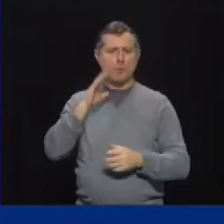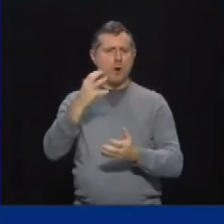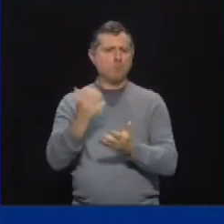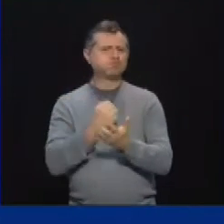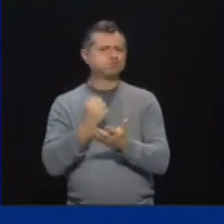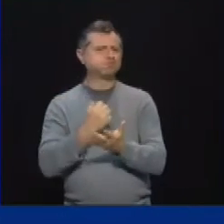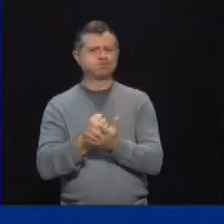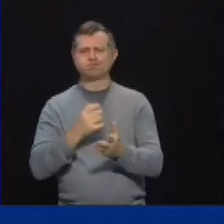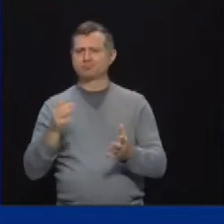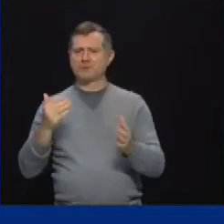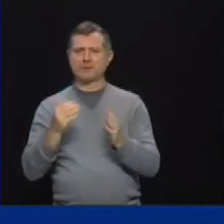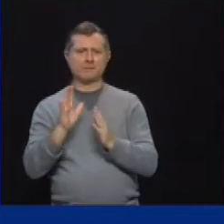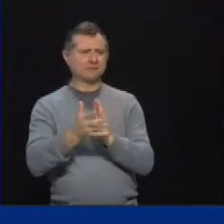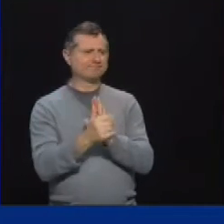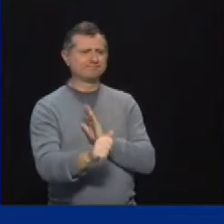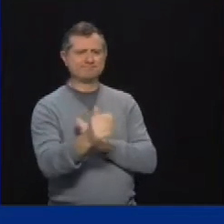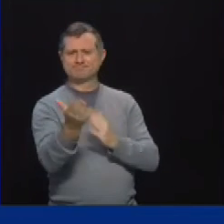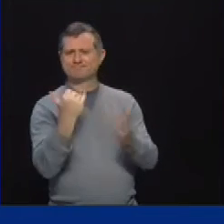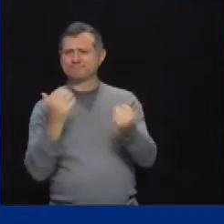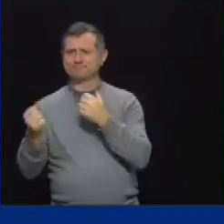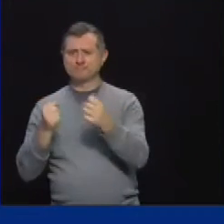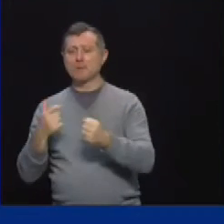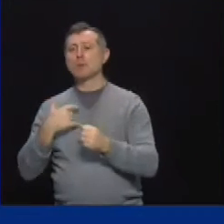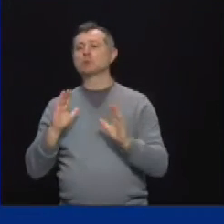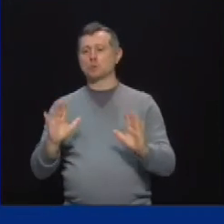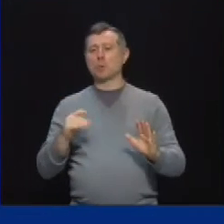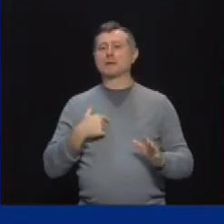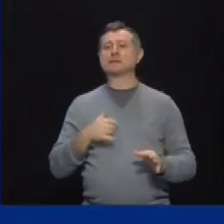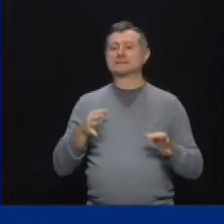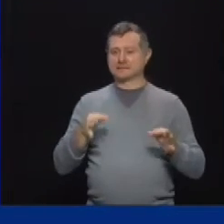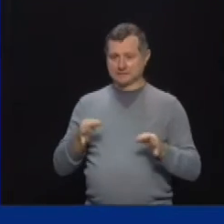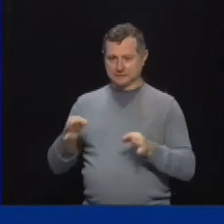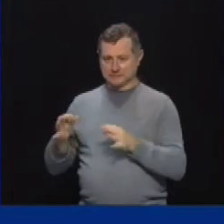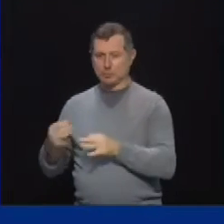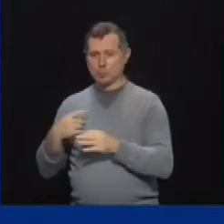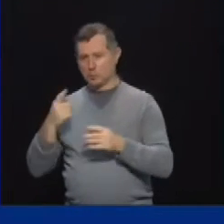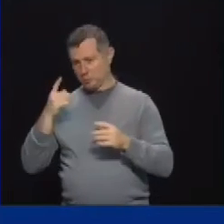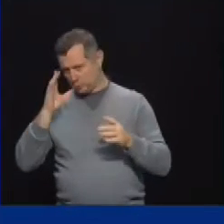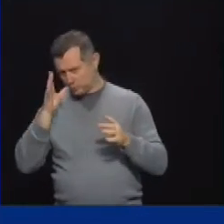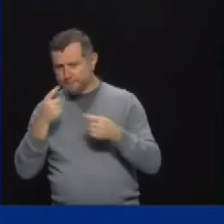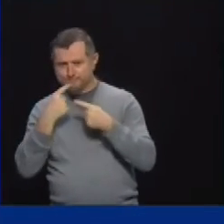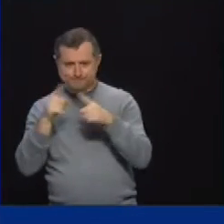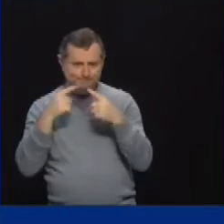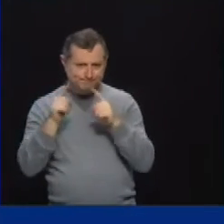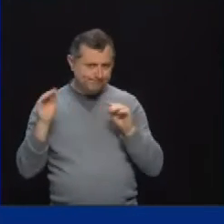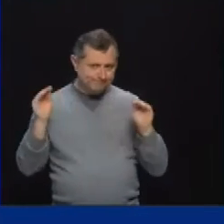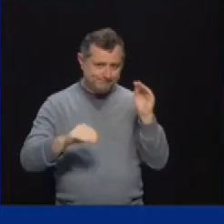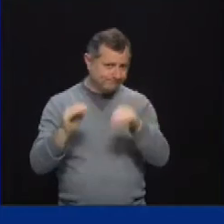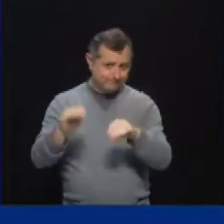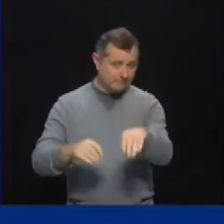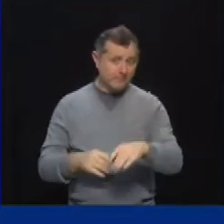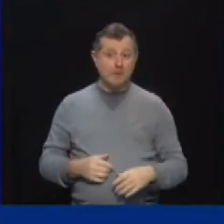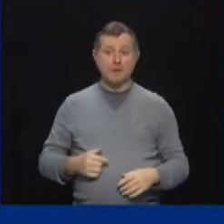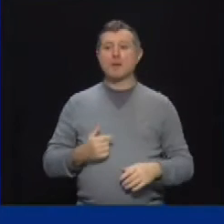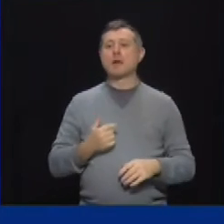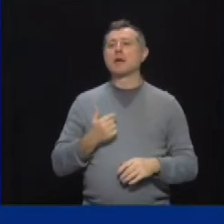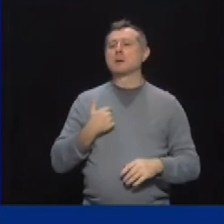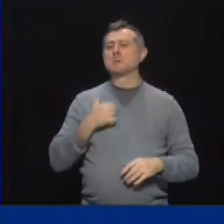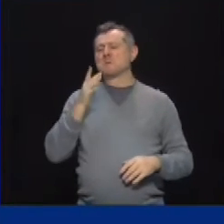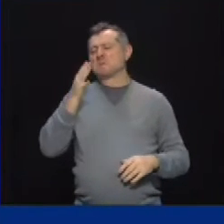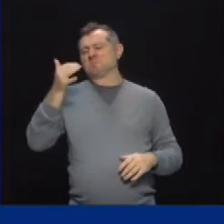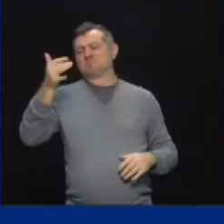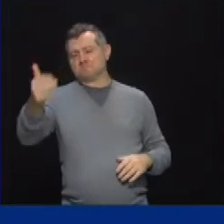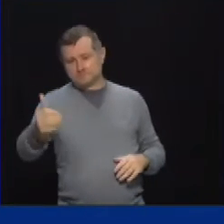those announcements once I get some of my some more of my key cabinet positions vetted and approved, and I'll get them signed off